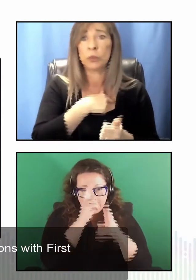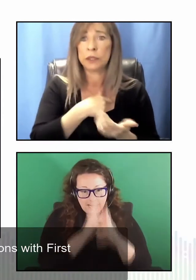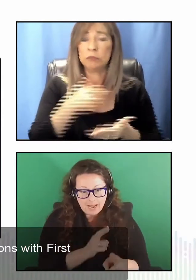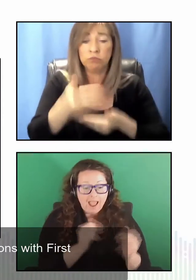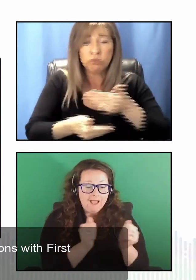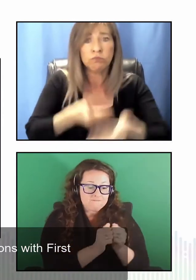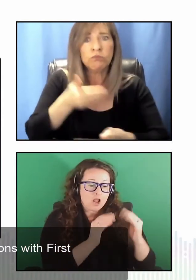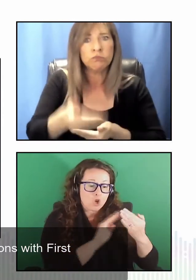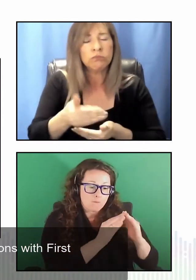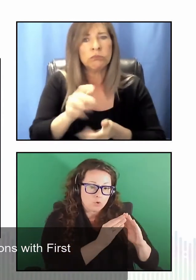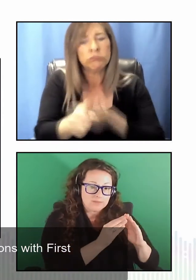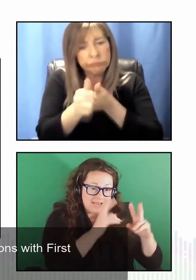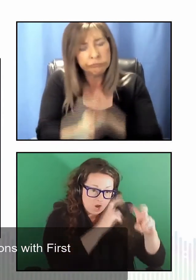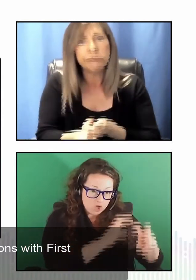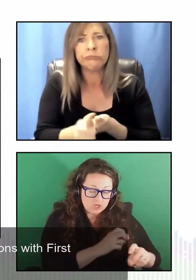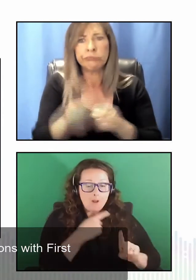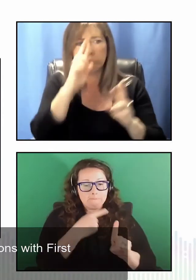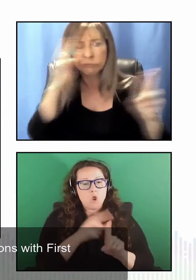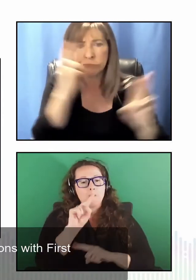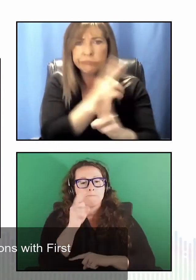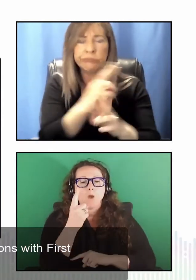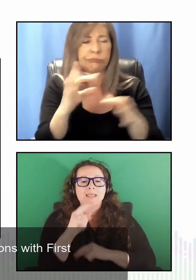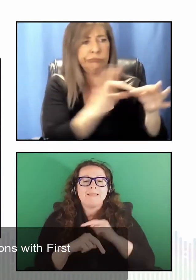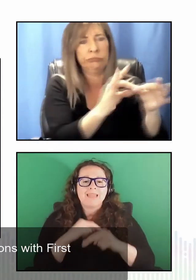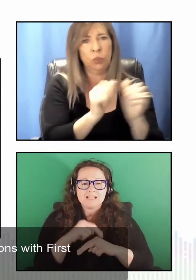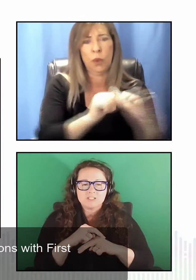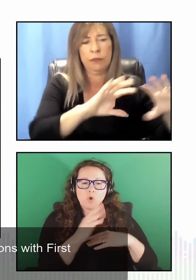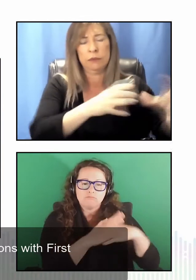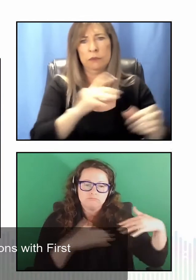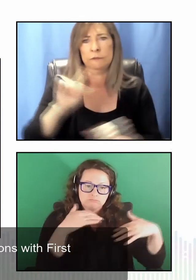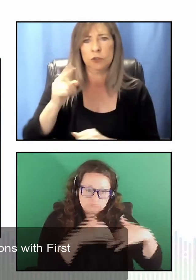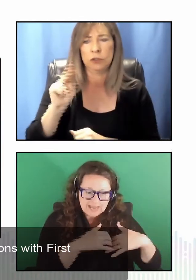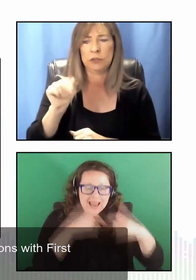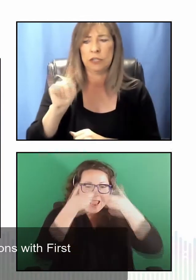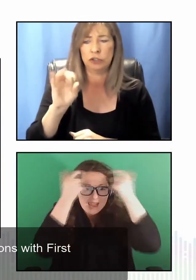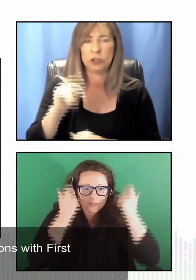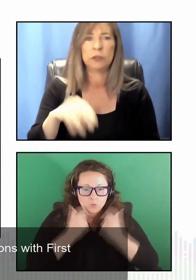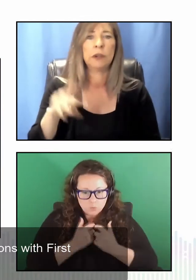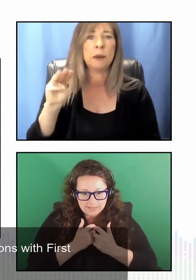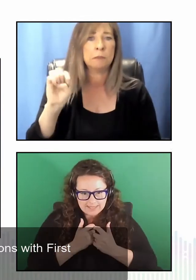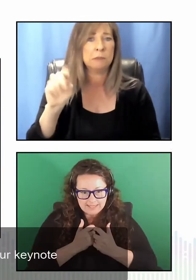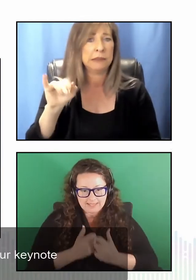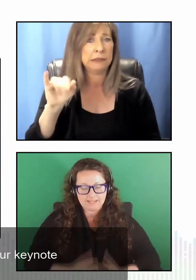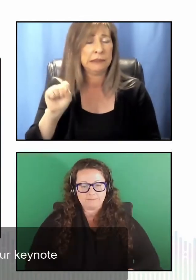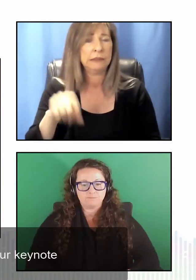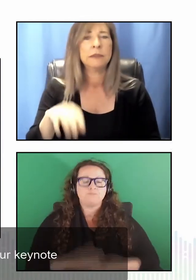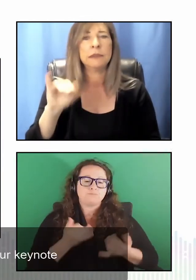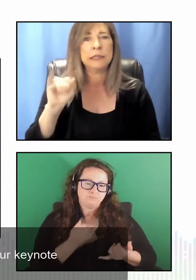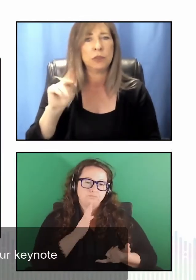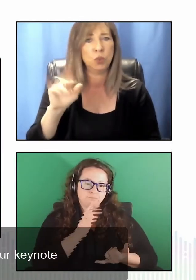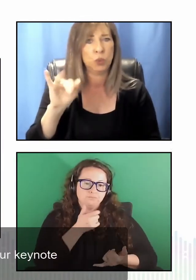with respected relations with First Nations, the Inuit and the Métis. It is now